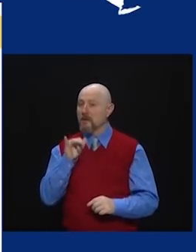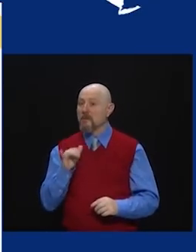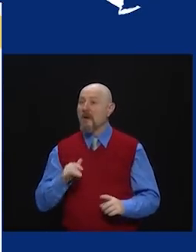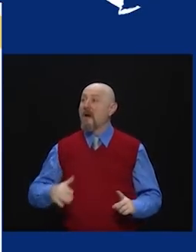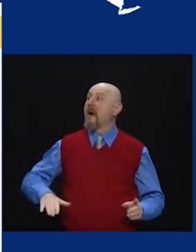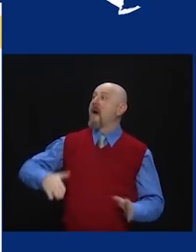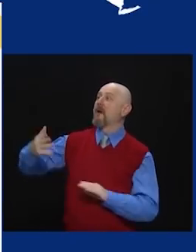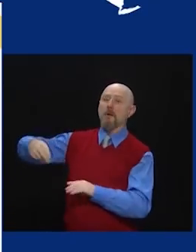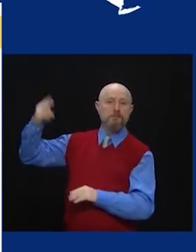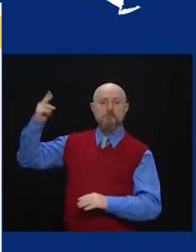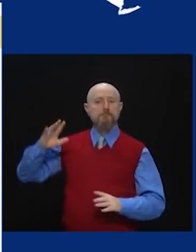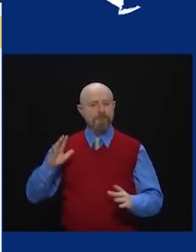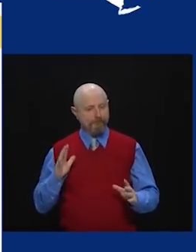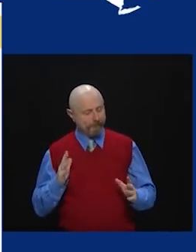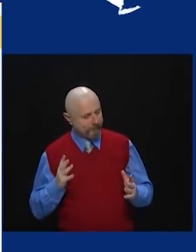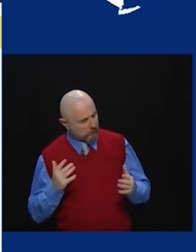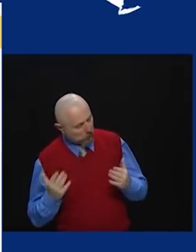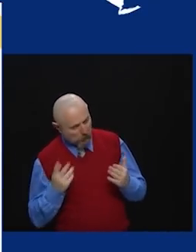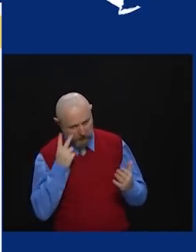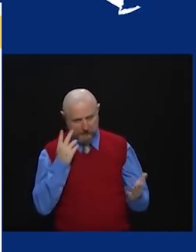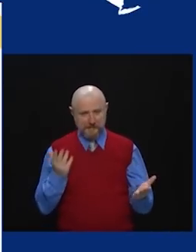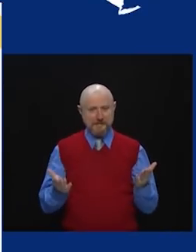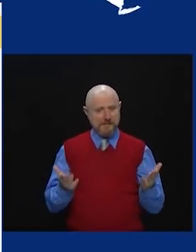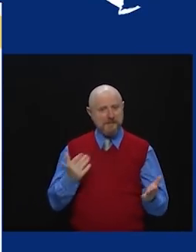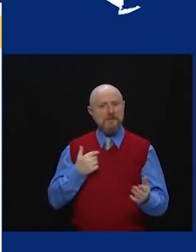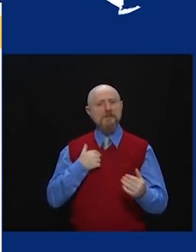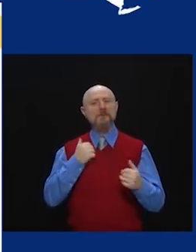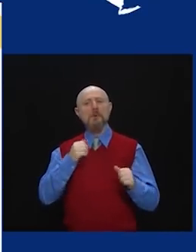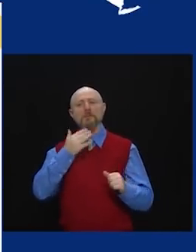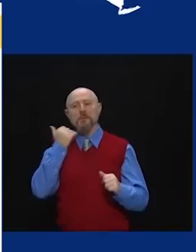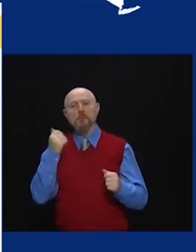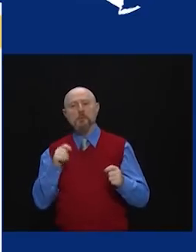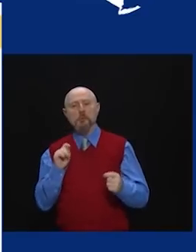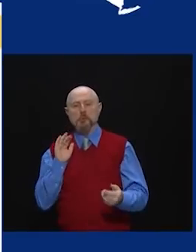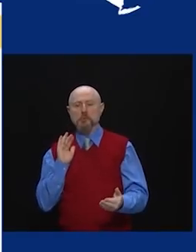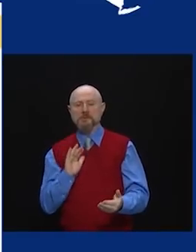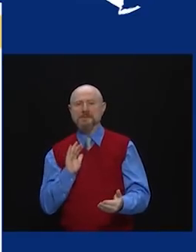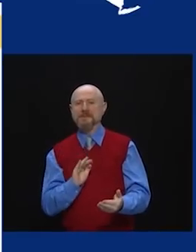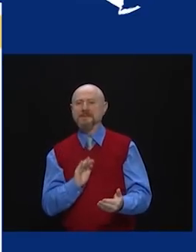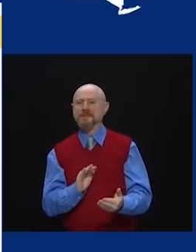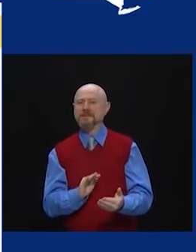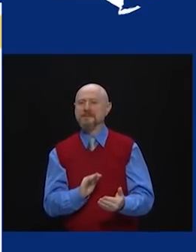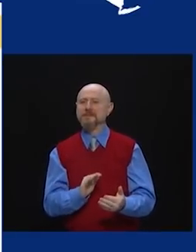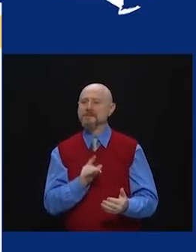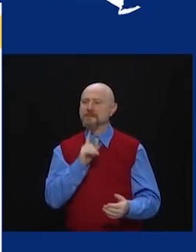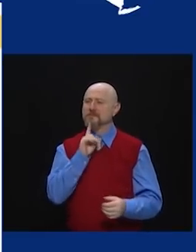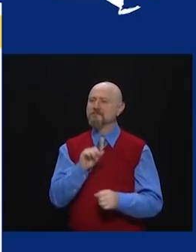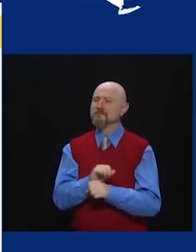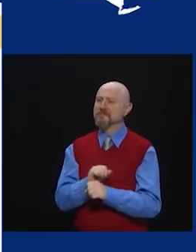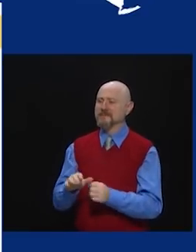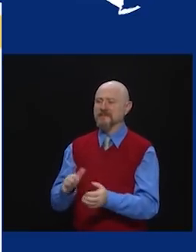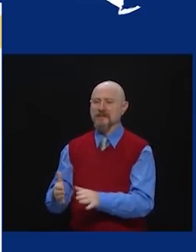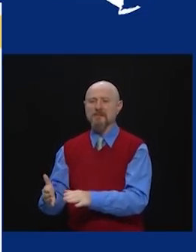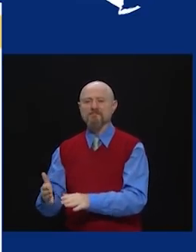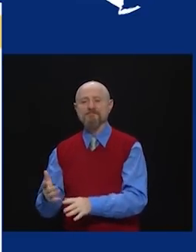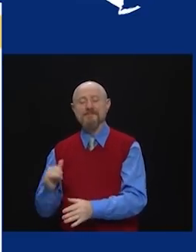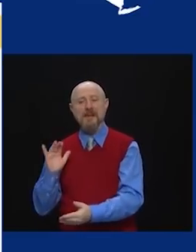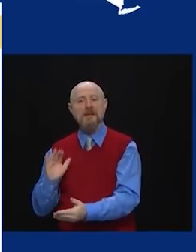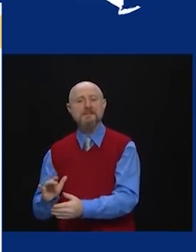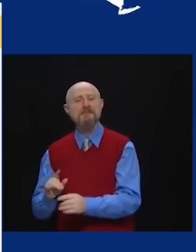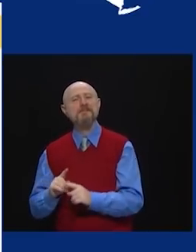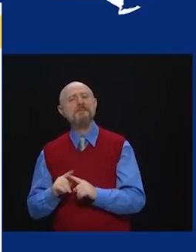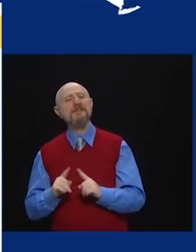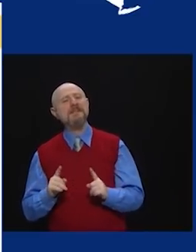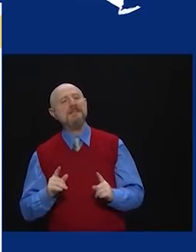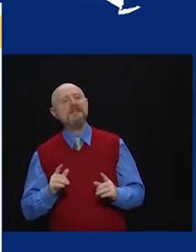the downward trend of this spike, will also I'm sure the deaths will decline right now, but we're not out of it. I'm not here to say we're out of this.